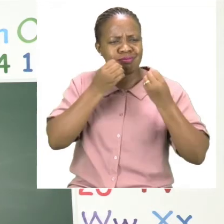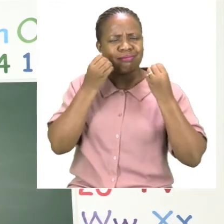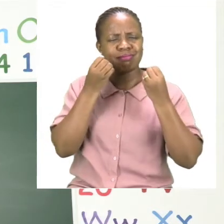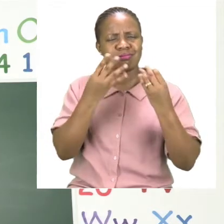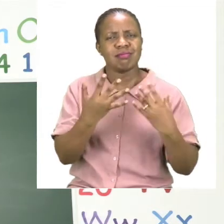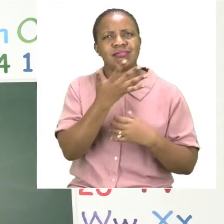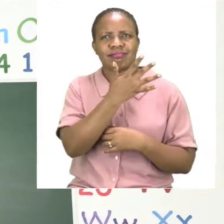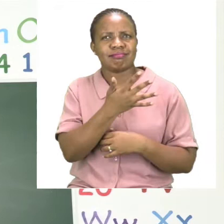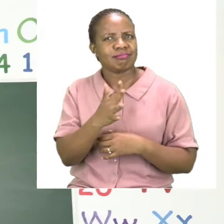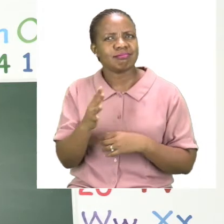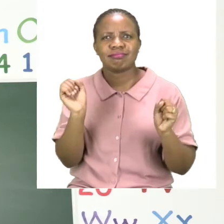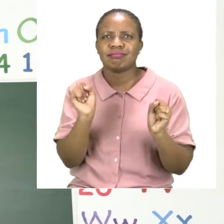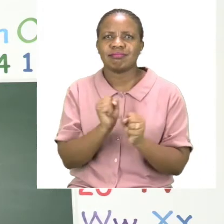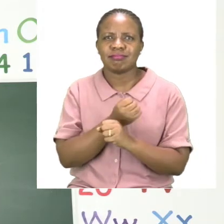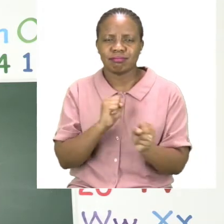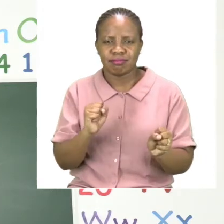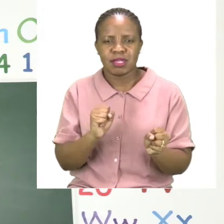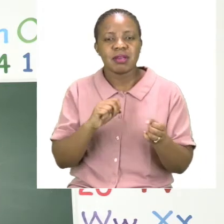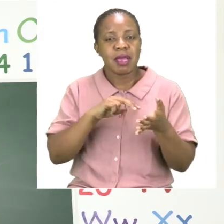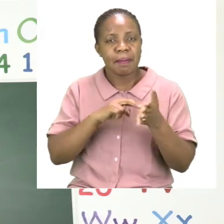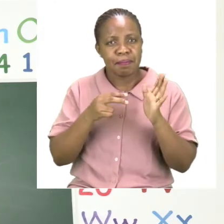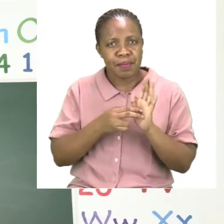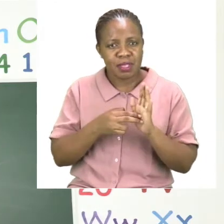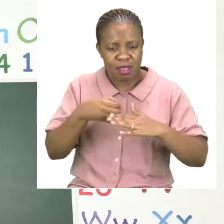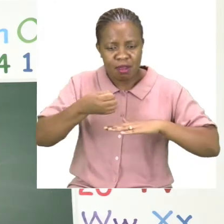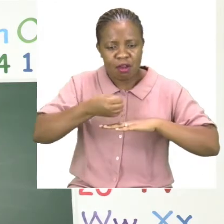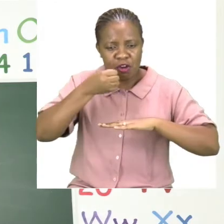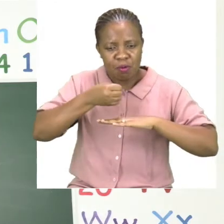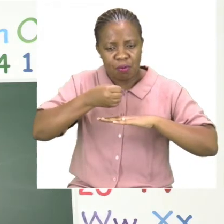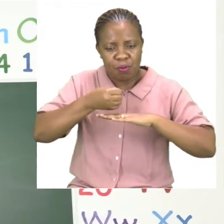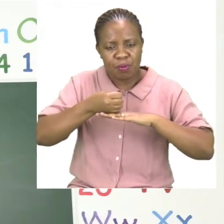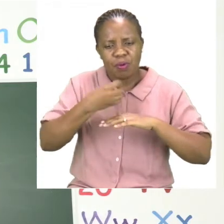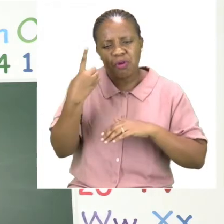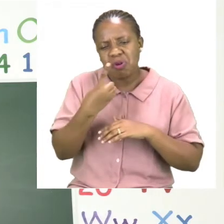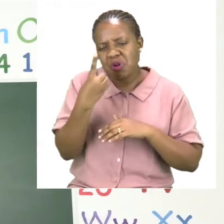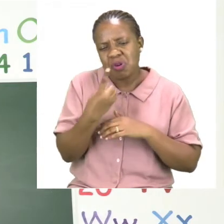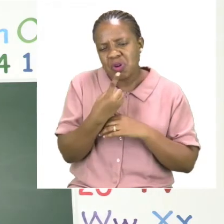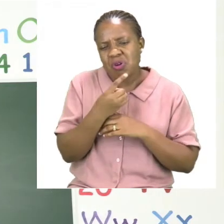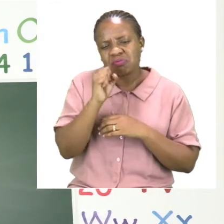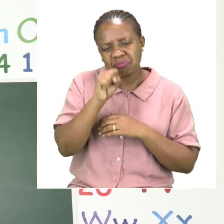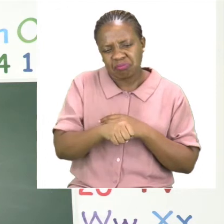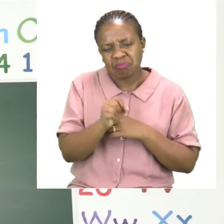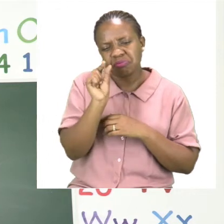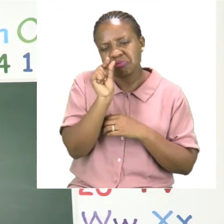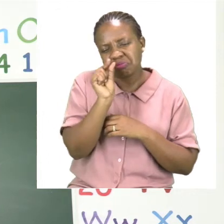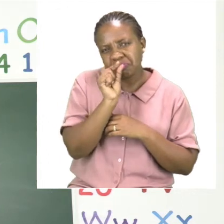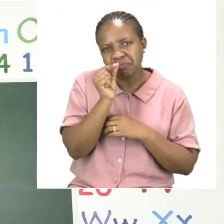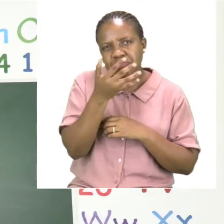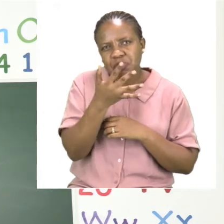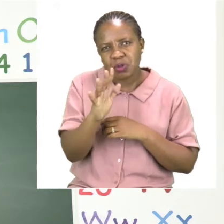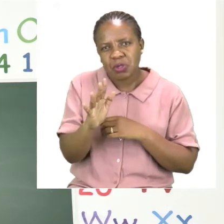say it holds less water comparing with the big container.